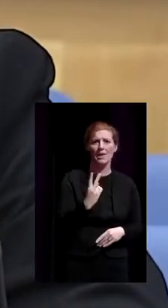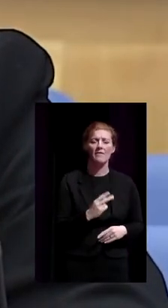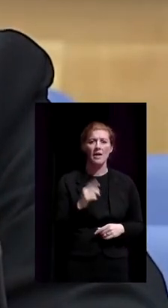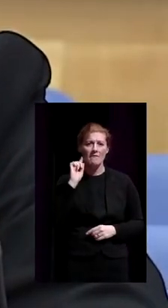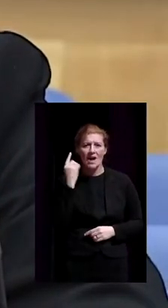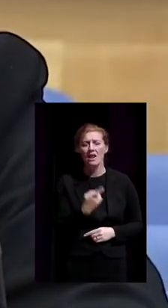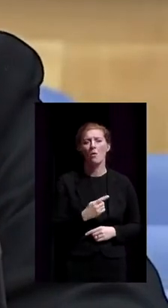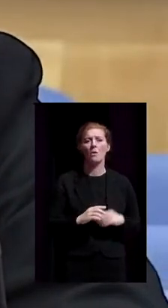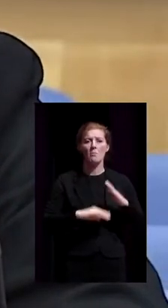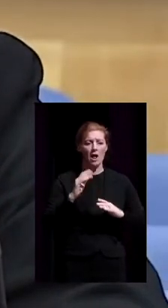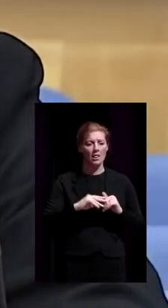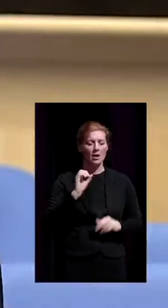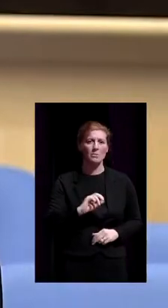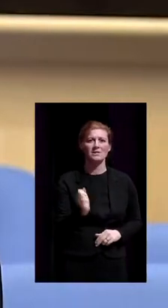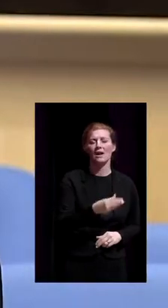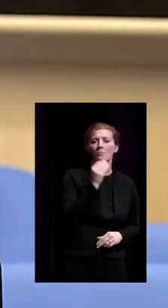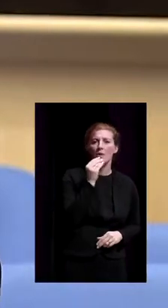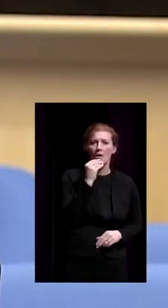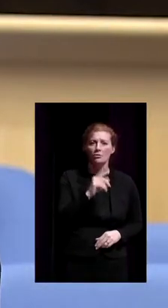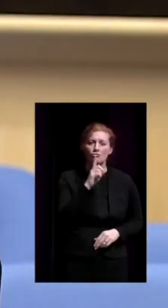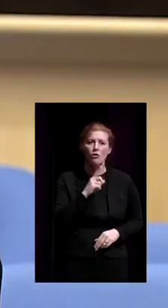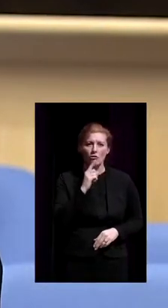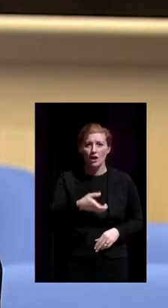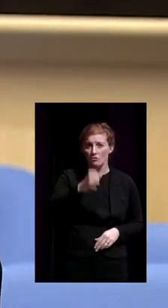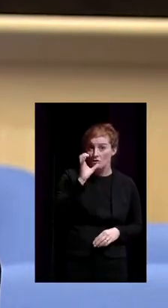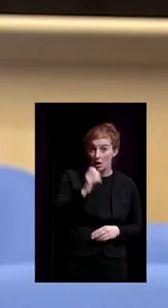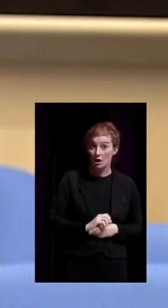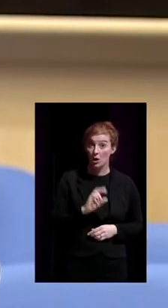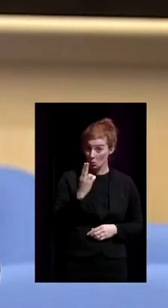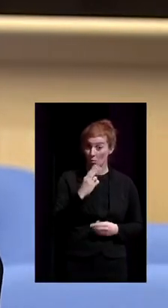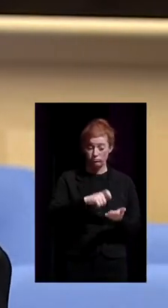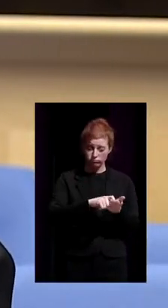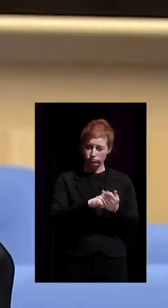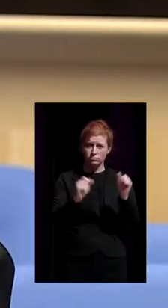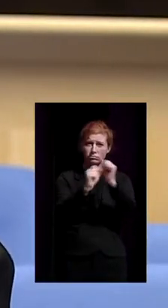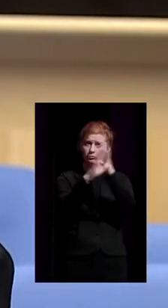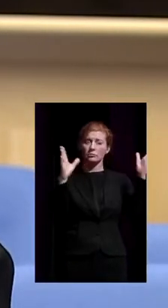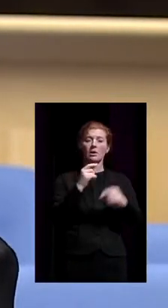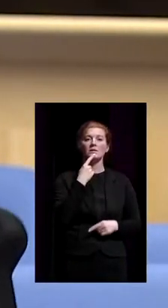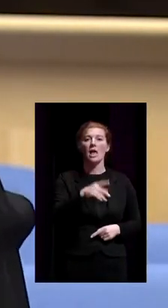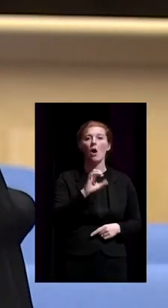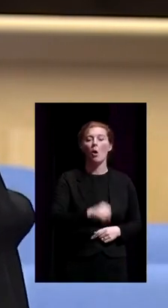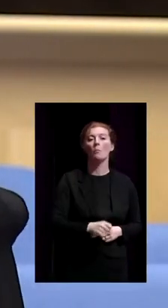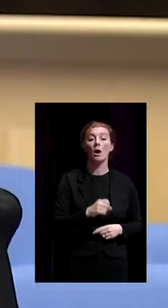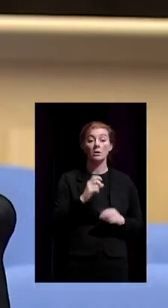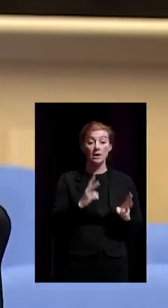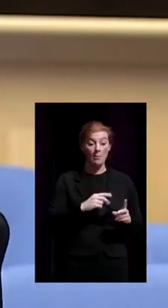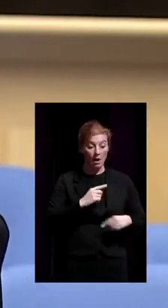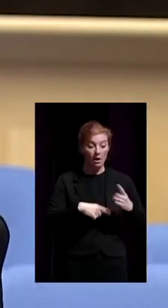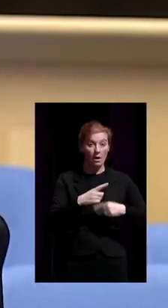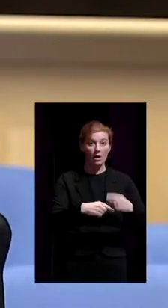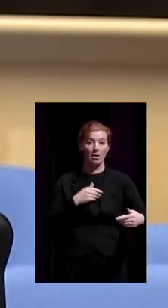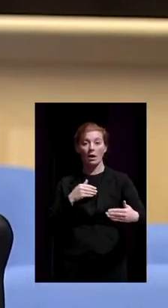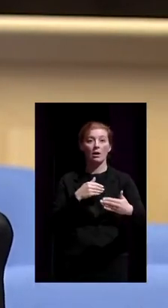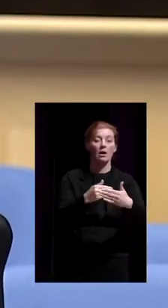junk food and sugary drinks? So there's now credible forecasts which say that on existing